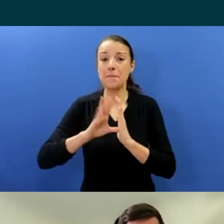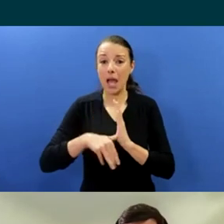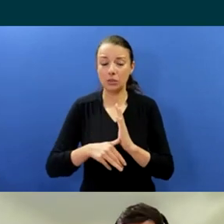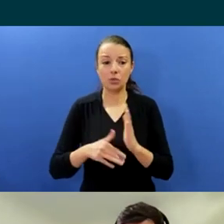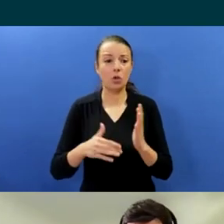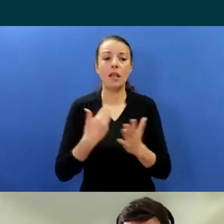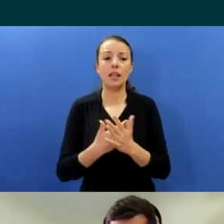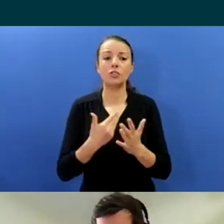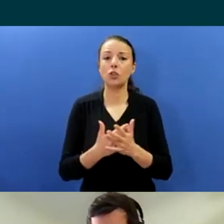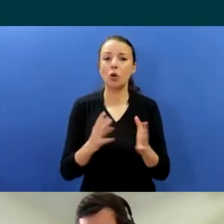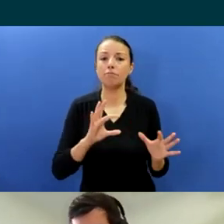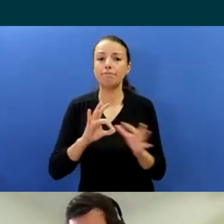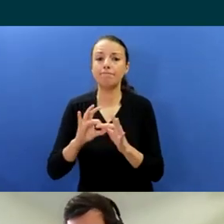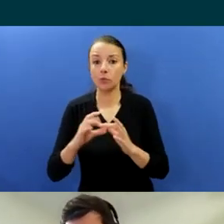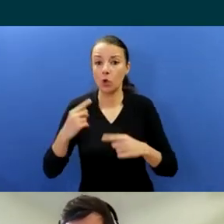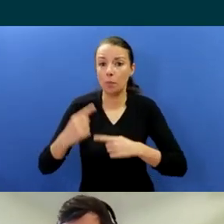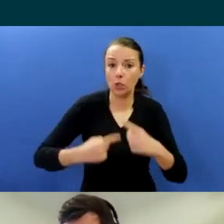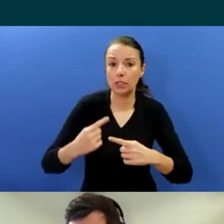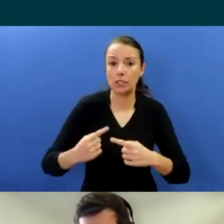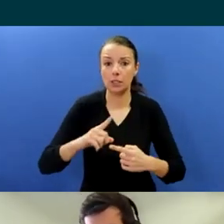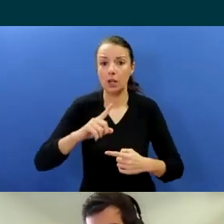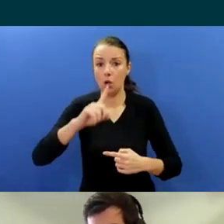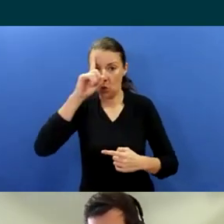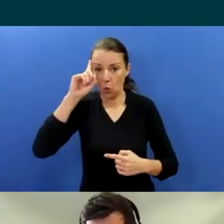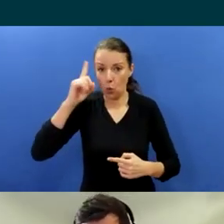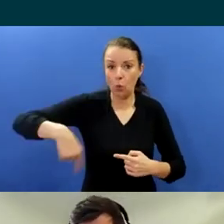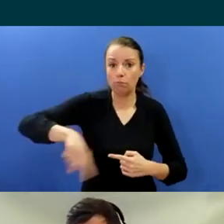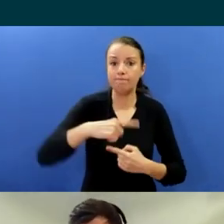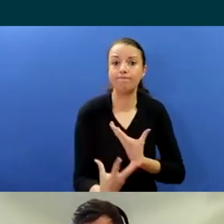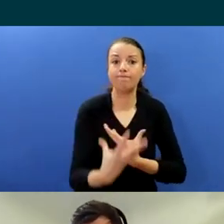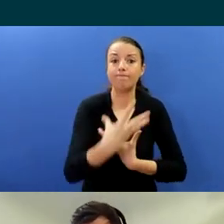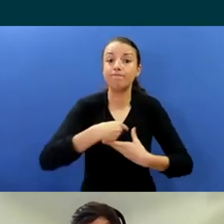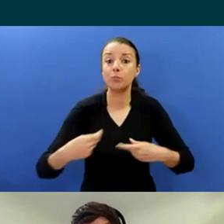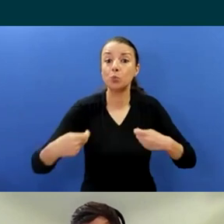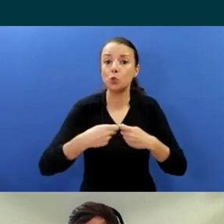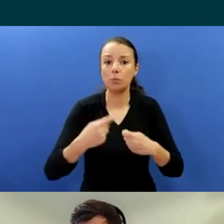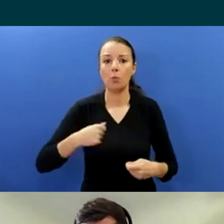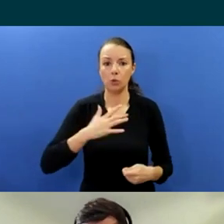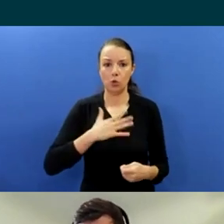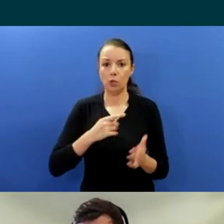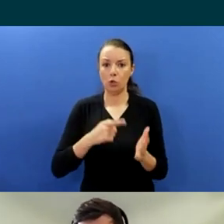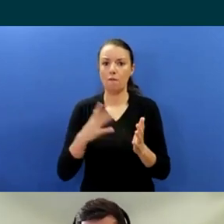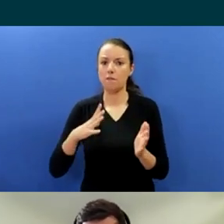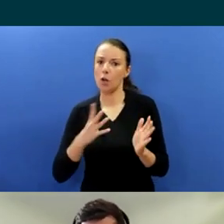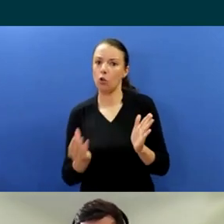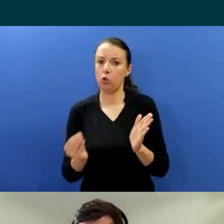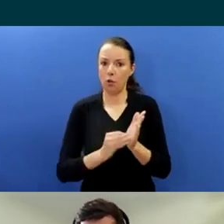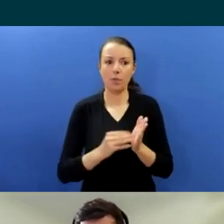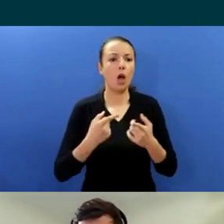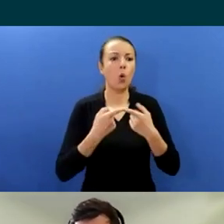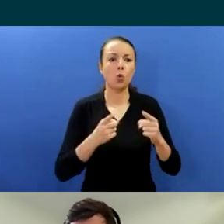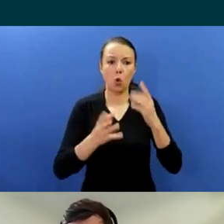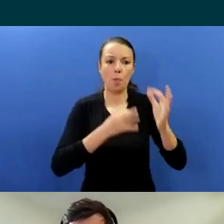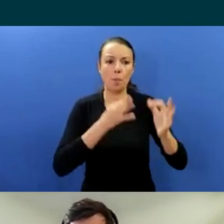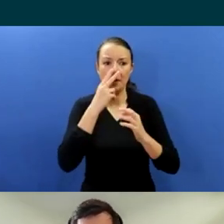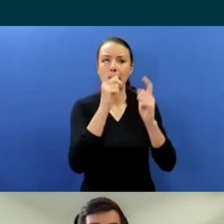an added value. I would just like to highlight 2 or 3 points here. They can contribute to improve the quality